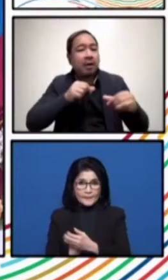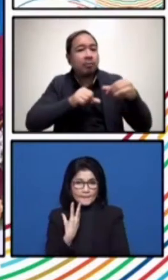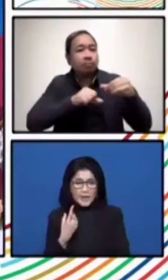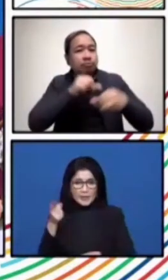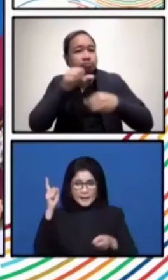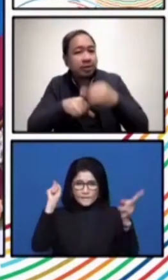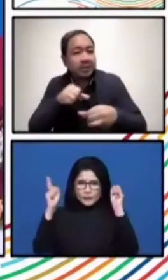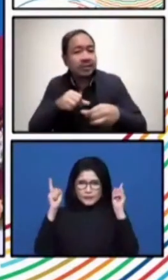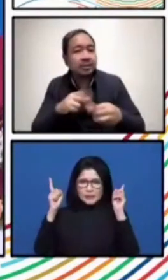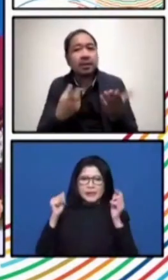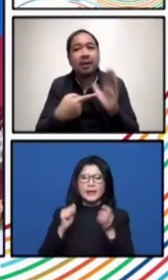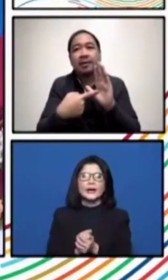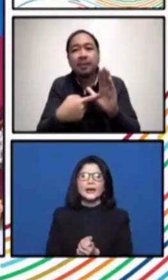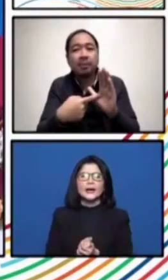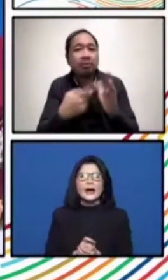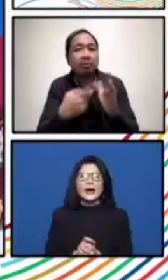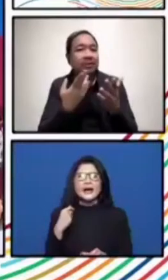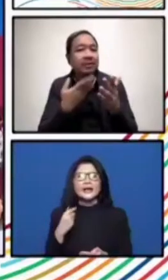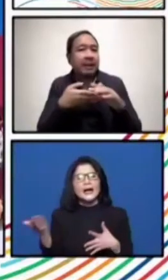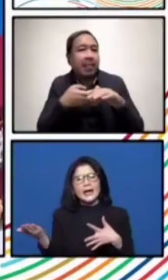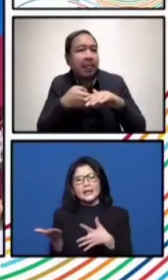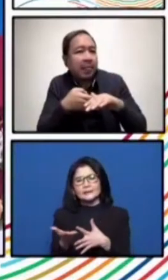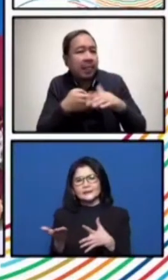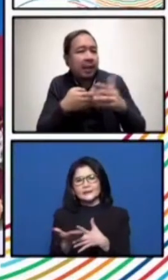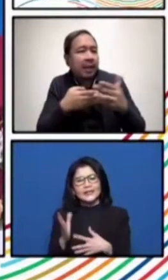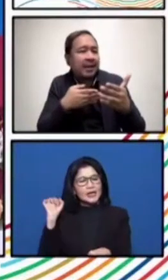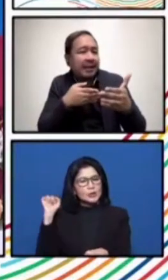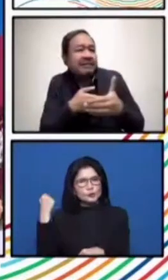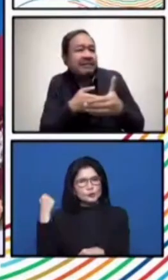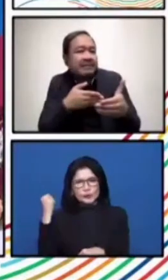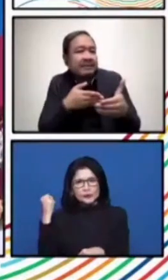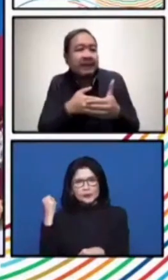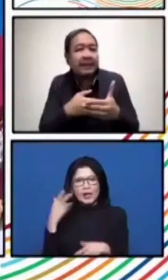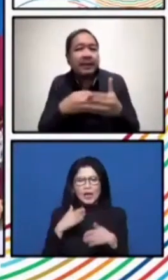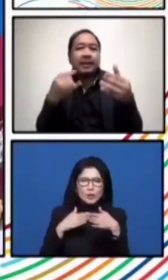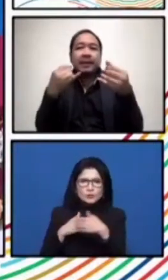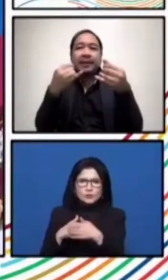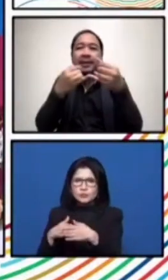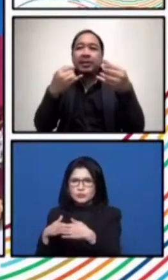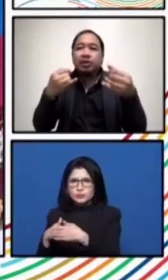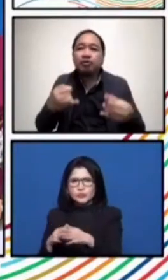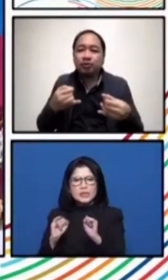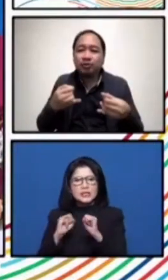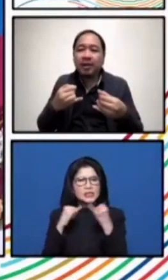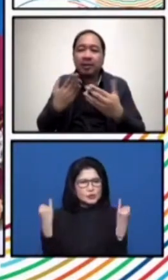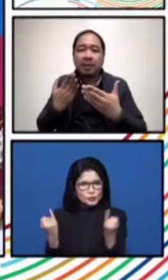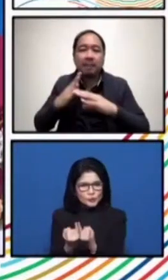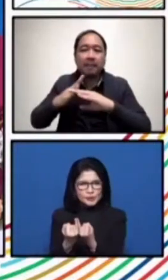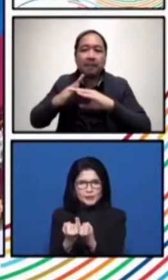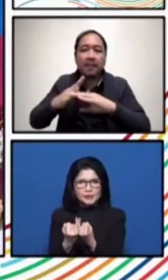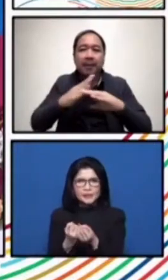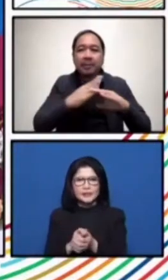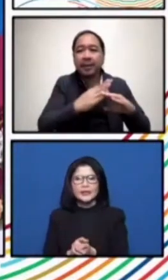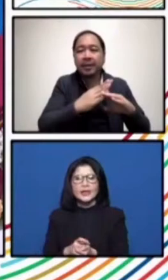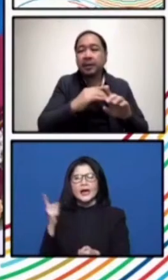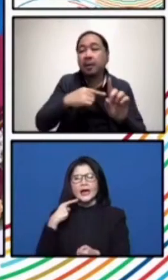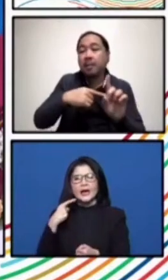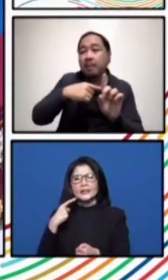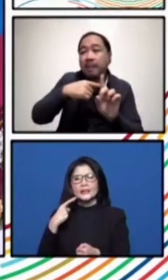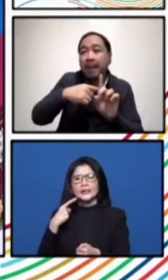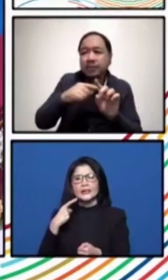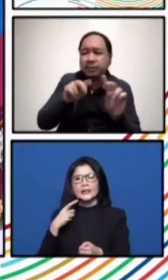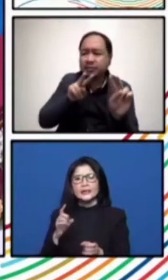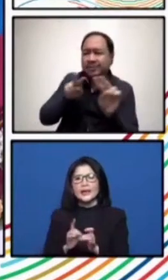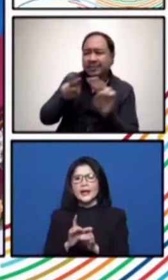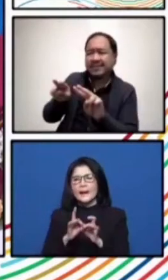lack of the accessibility and institutional barrier to misperception and stereotype about person